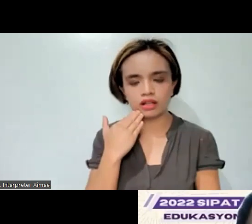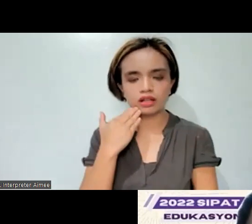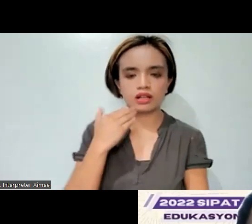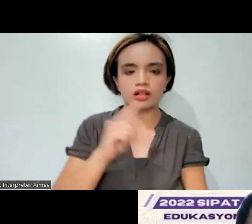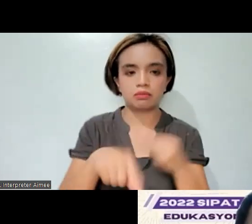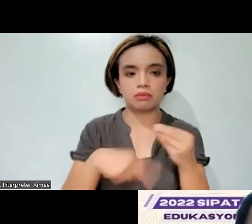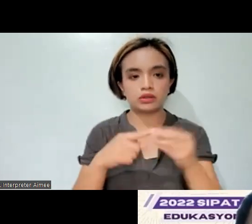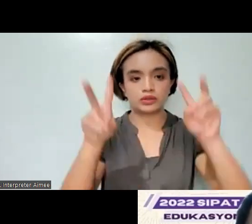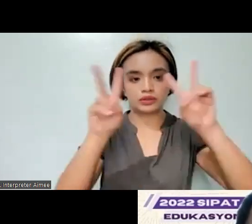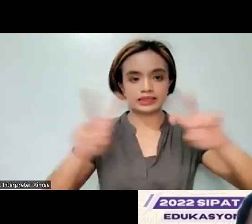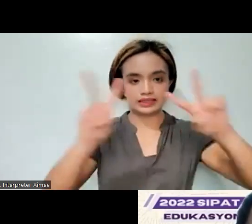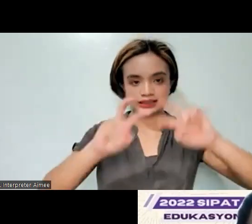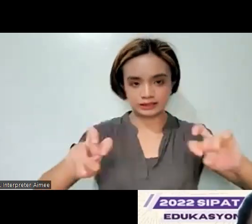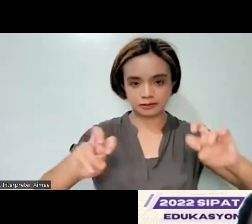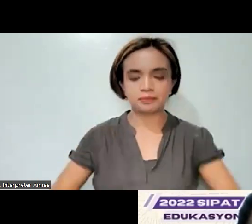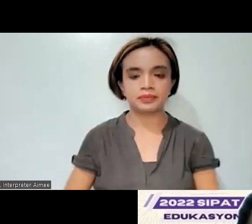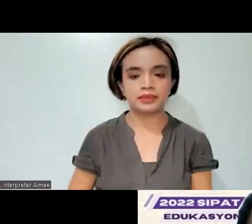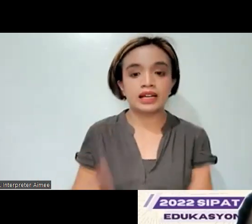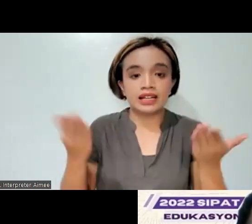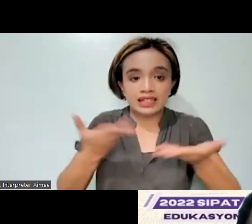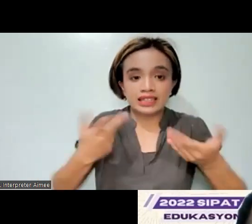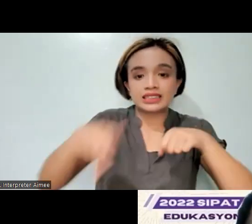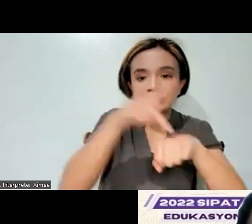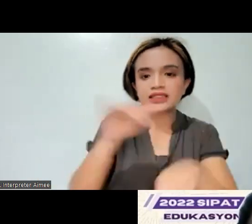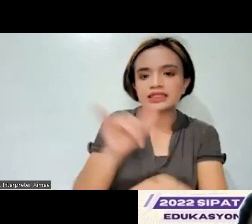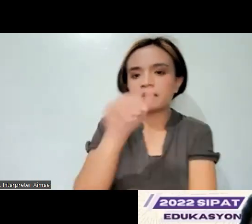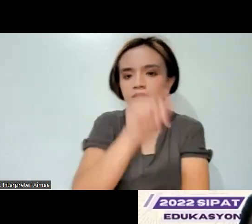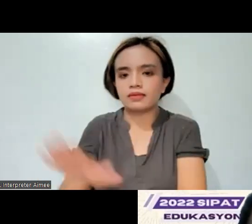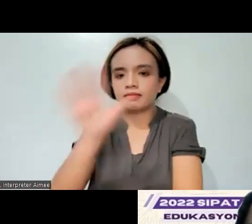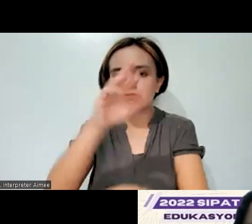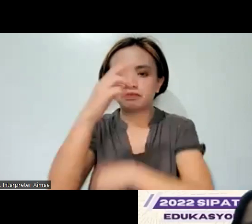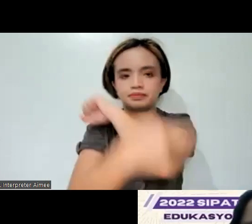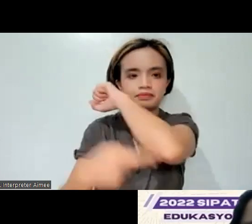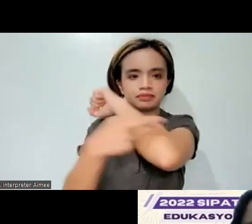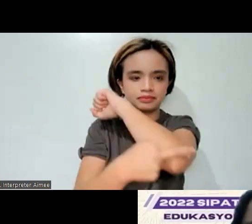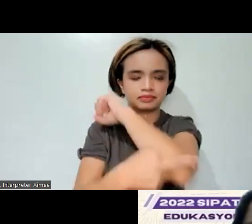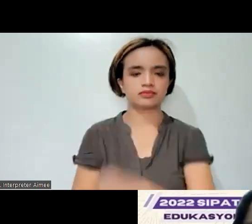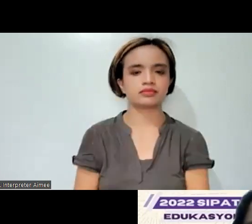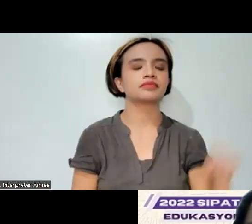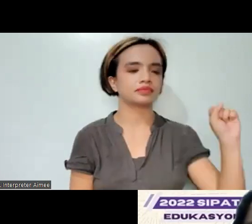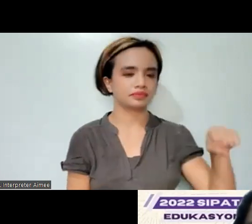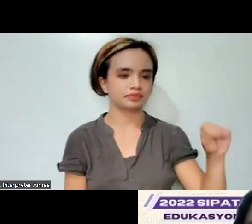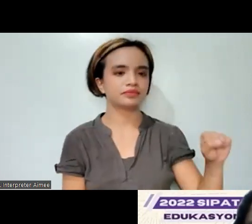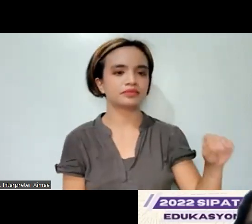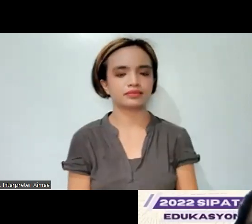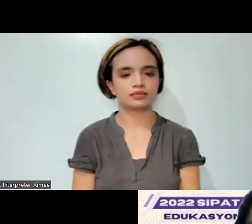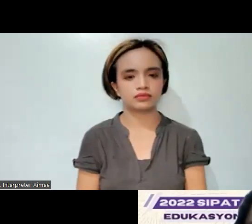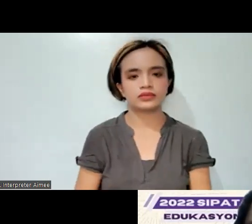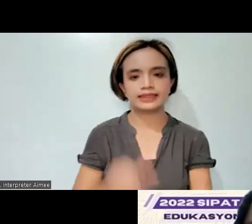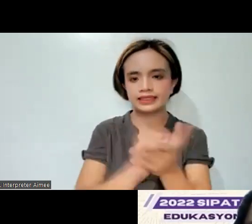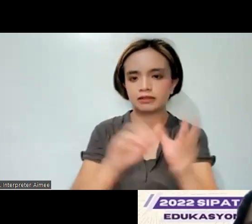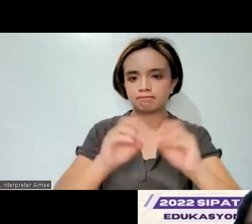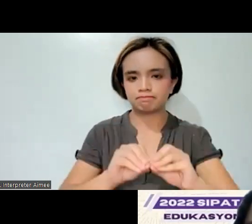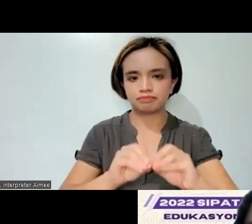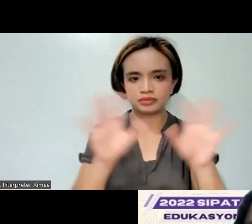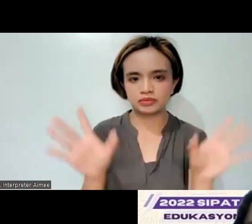in this area, in the Philippines and even in the Asian region. Yeah, that's very glaring. No, I